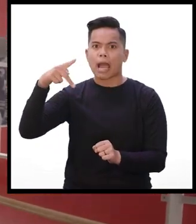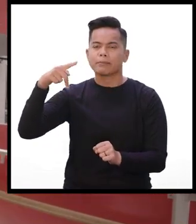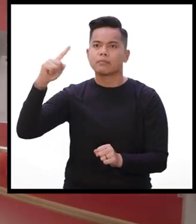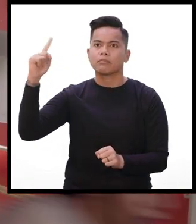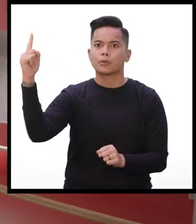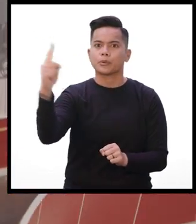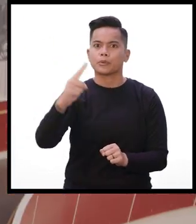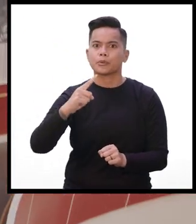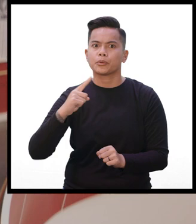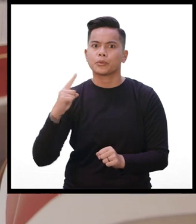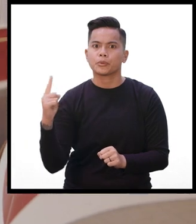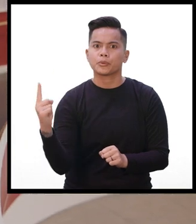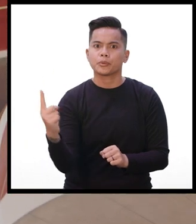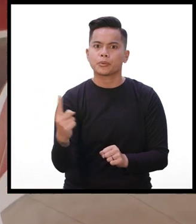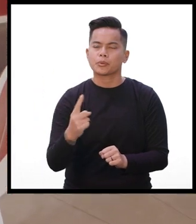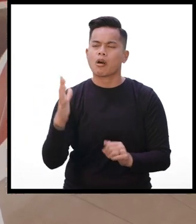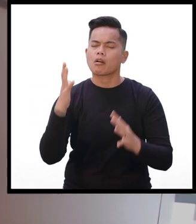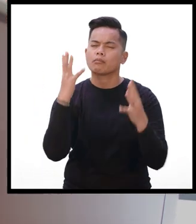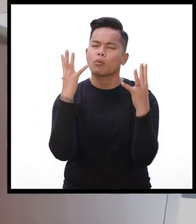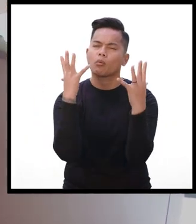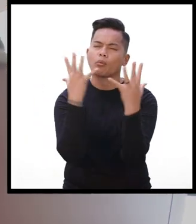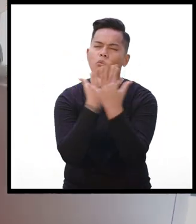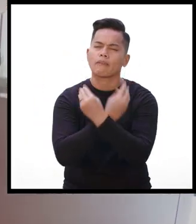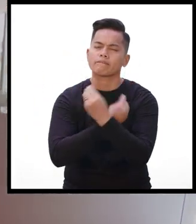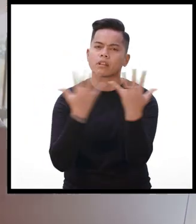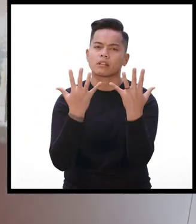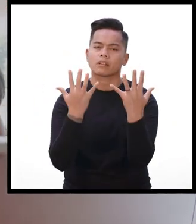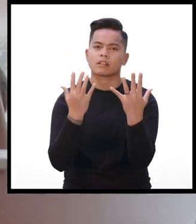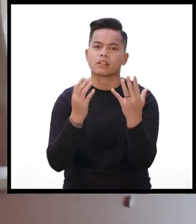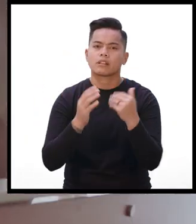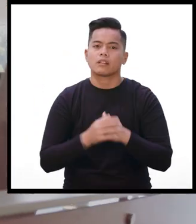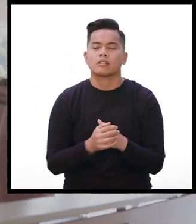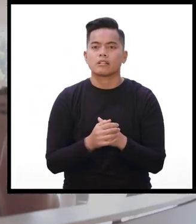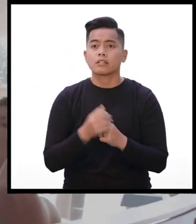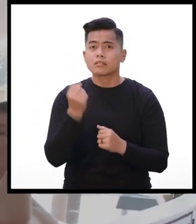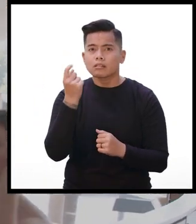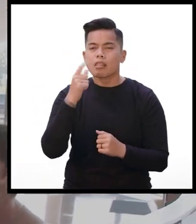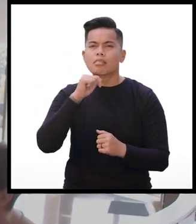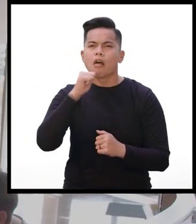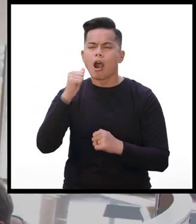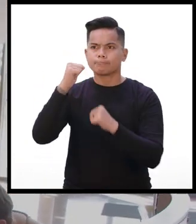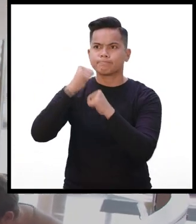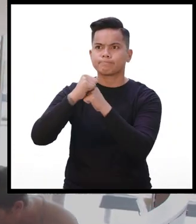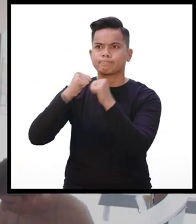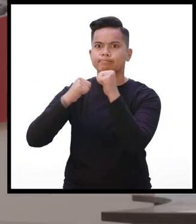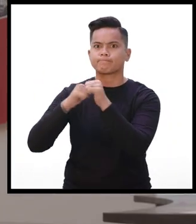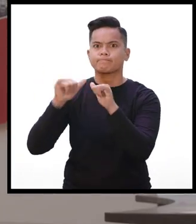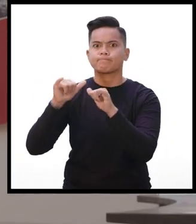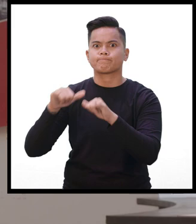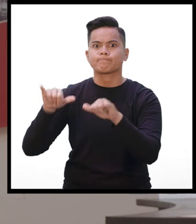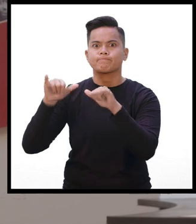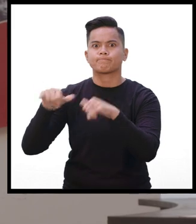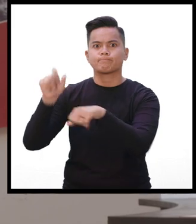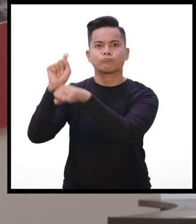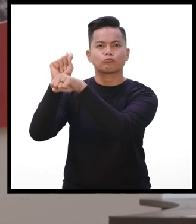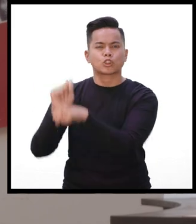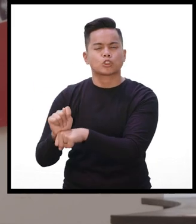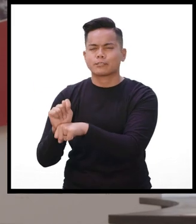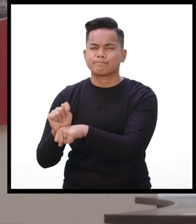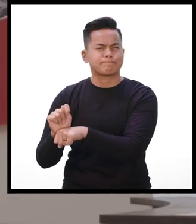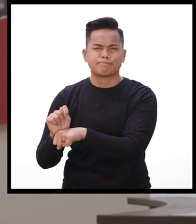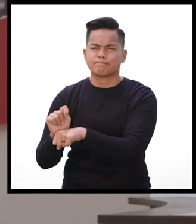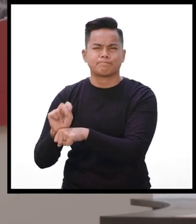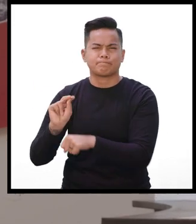great ramps of the world. A ramp as a thing of beauty, not constructed as